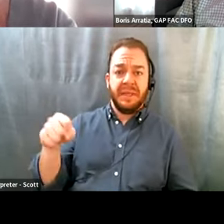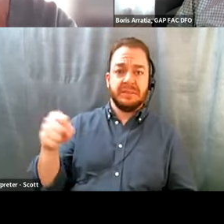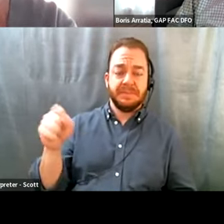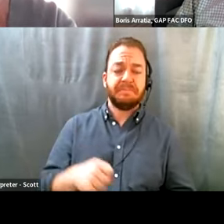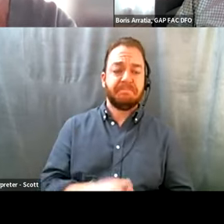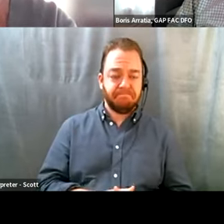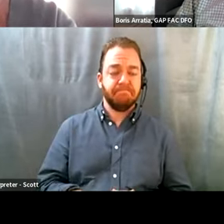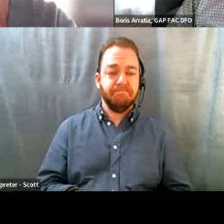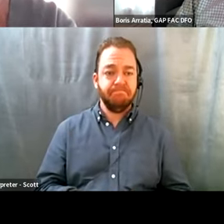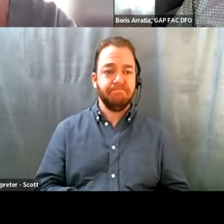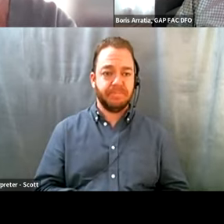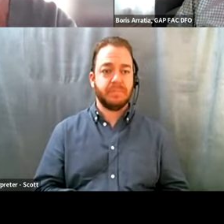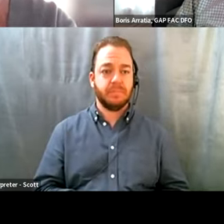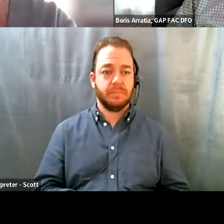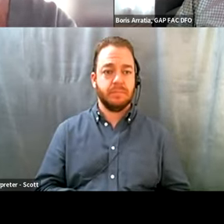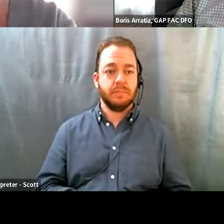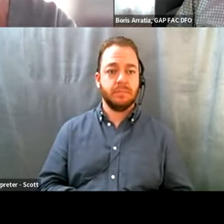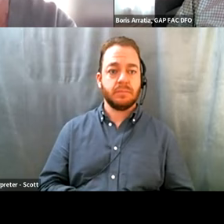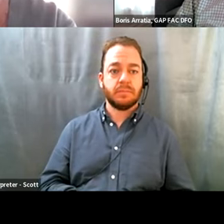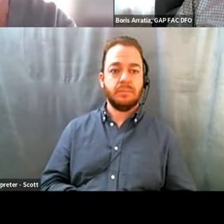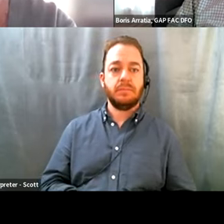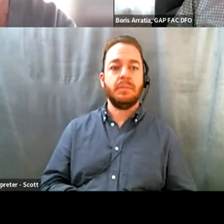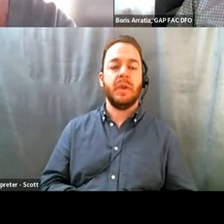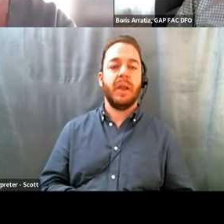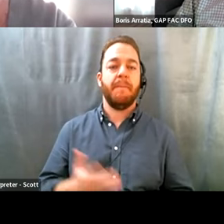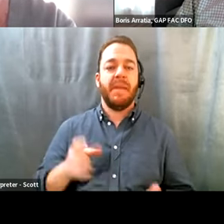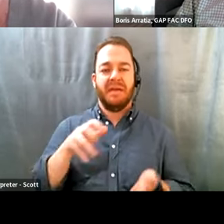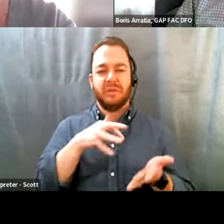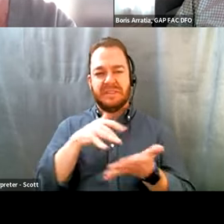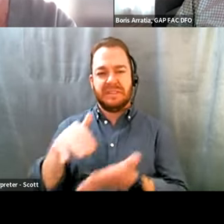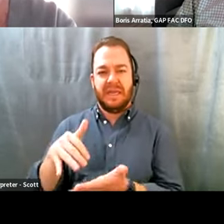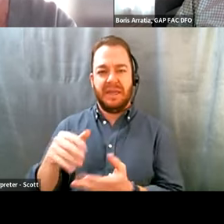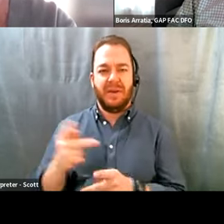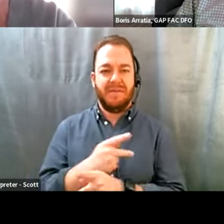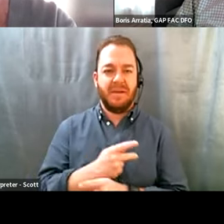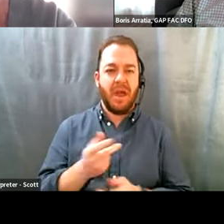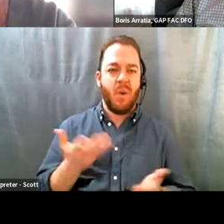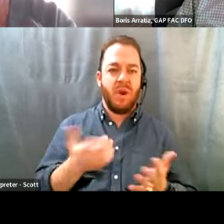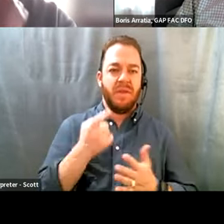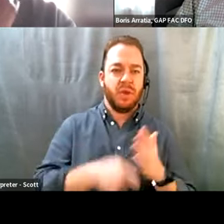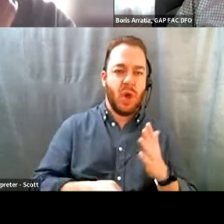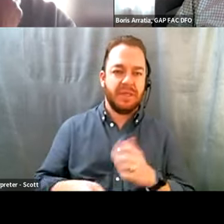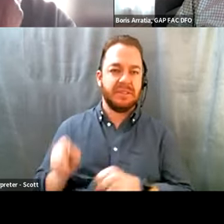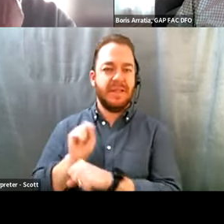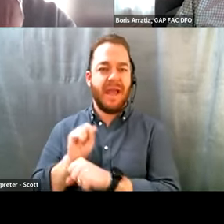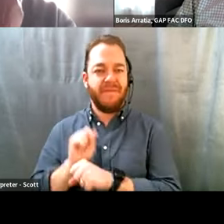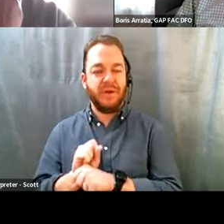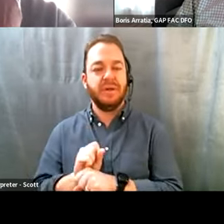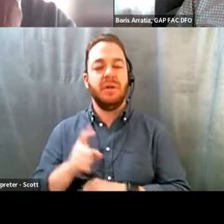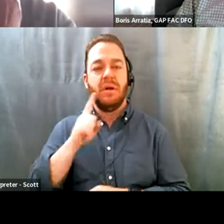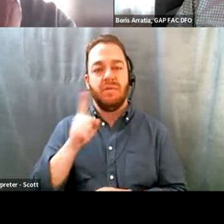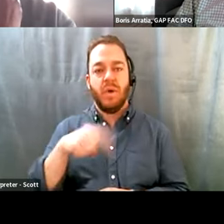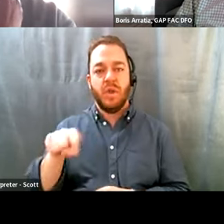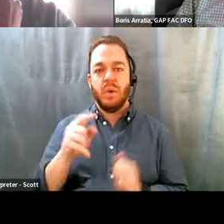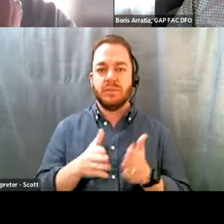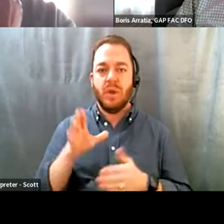You know, and there would probably have to be a study to understand what all those costs and effort are for these